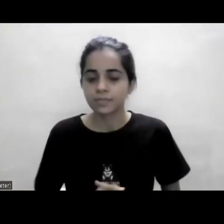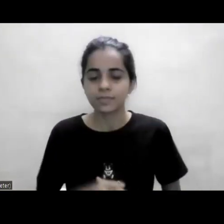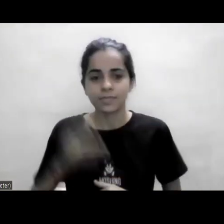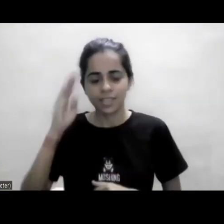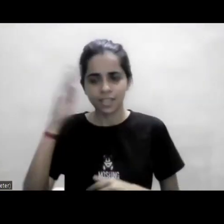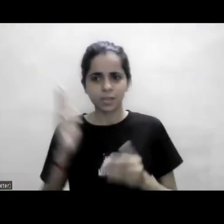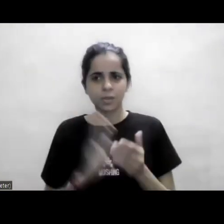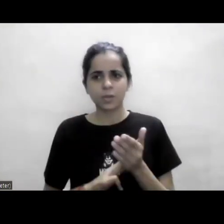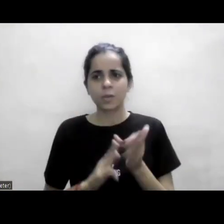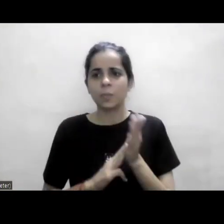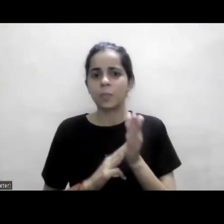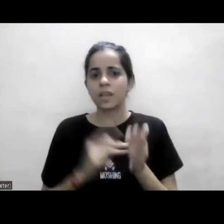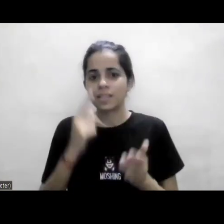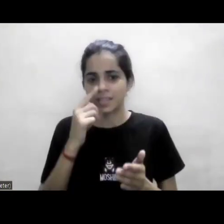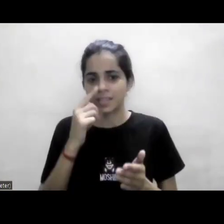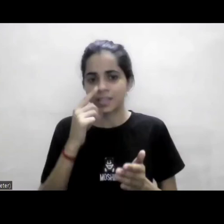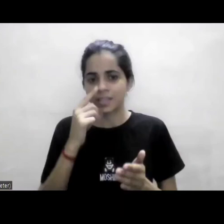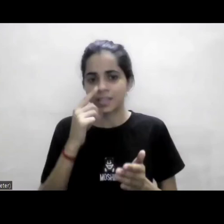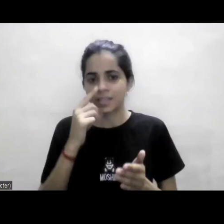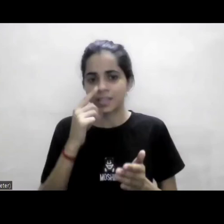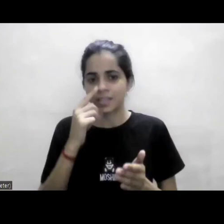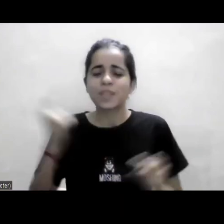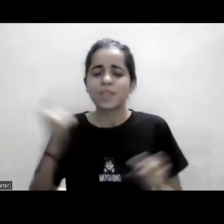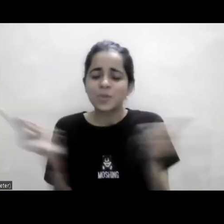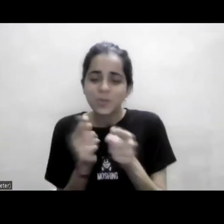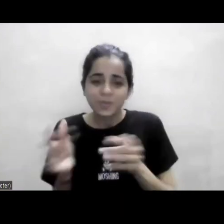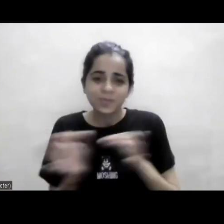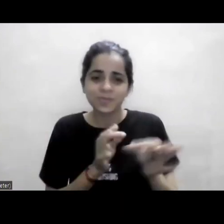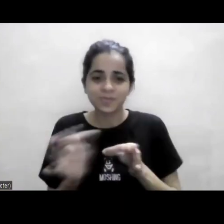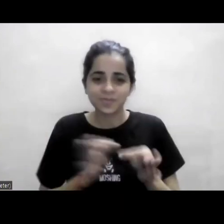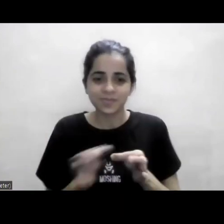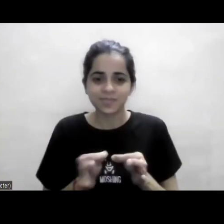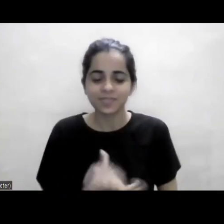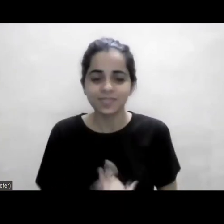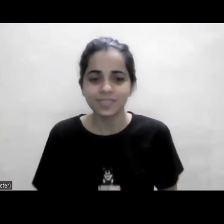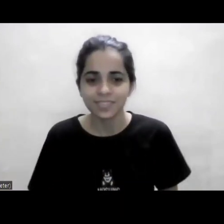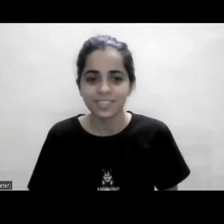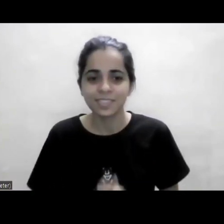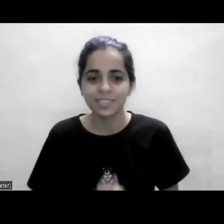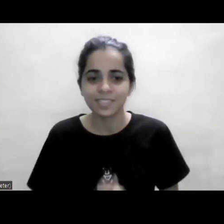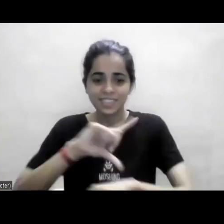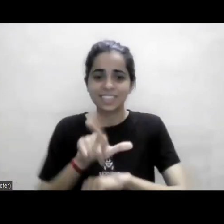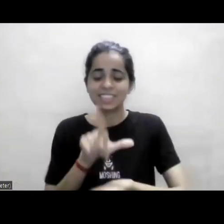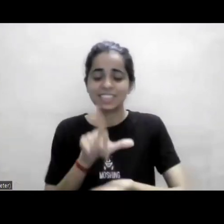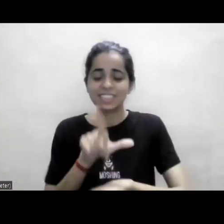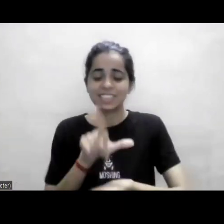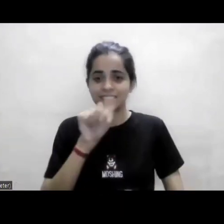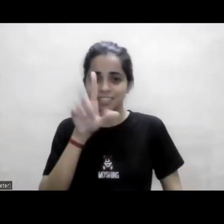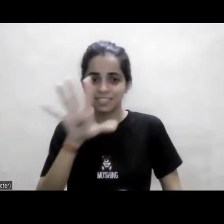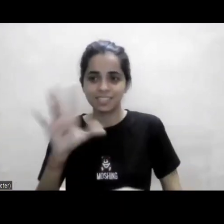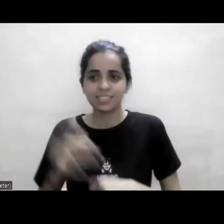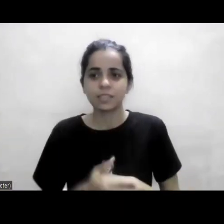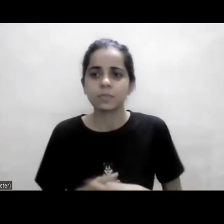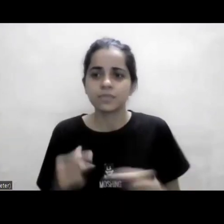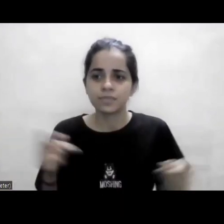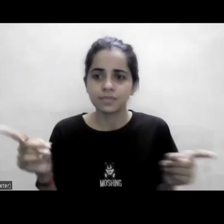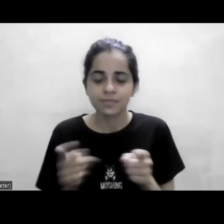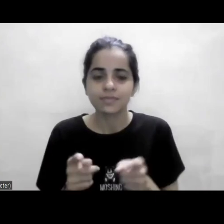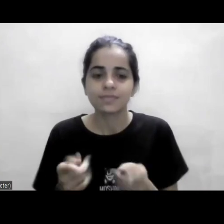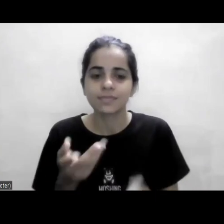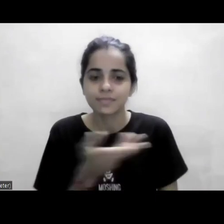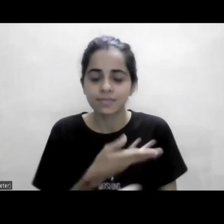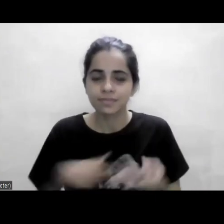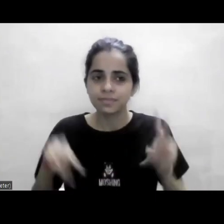Mansi. Thanks so much for this. Please be very quick. Yeah. Almost 8:15. I also quickly just wanted to talk